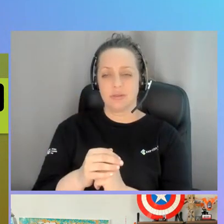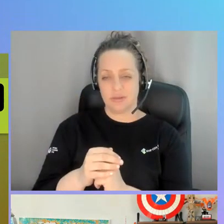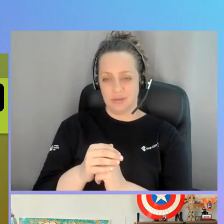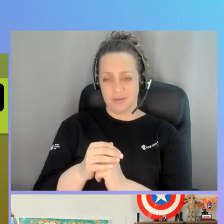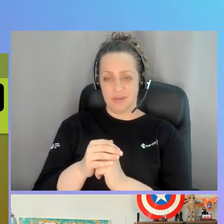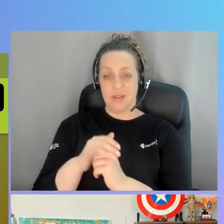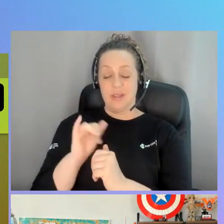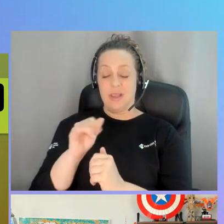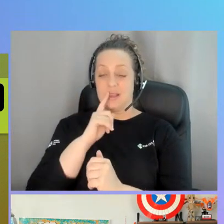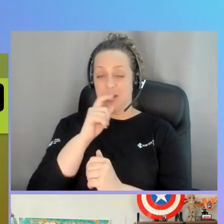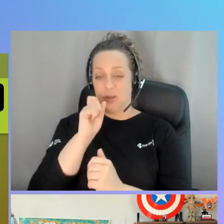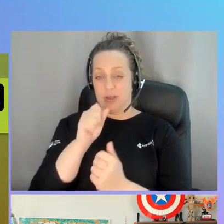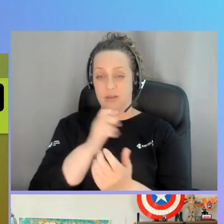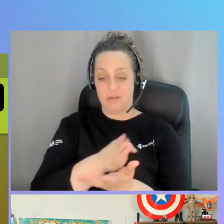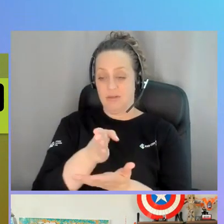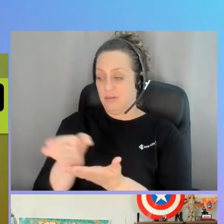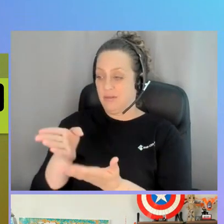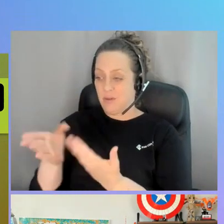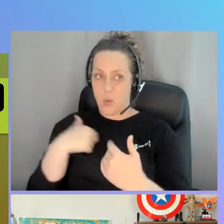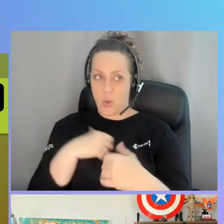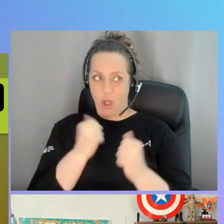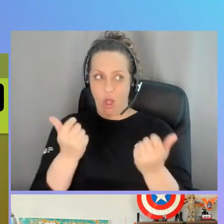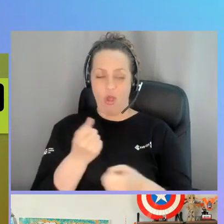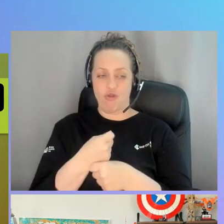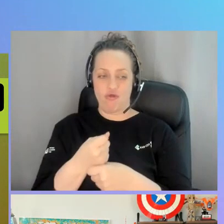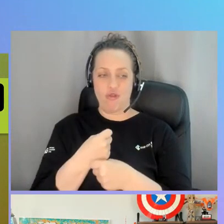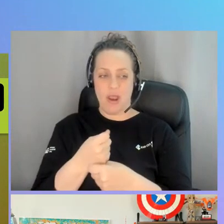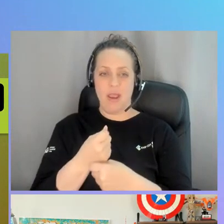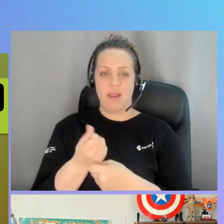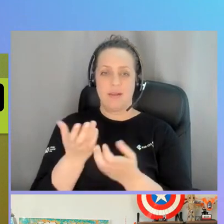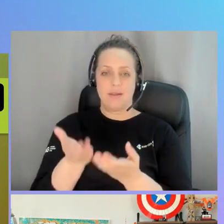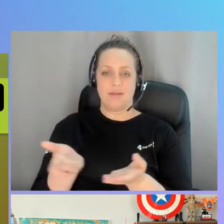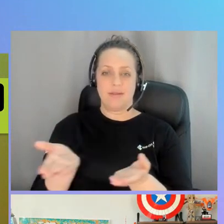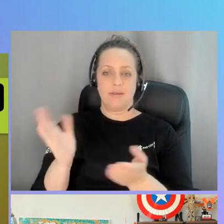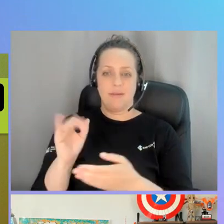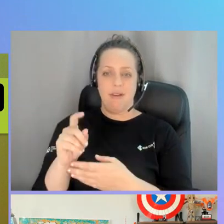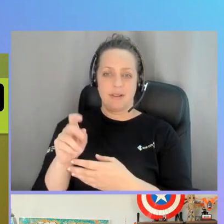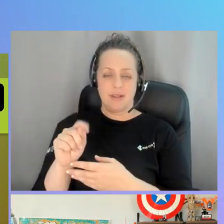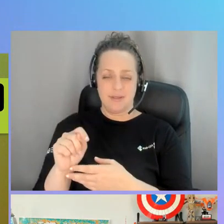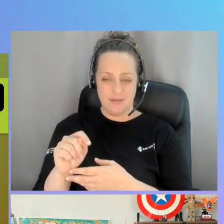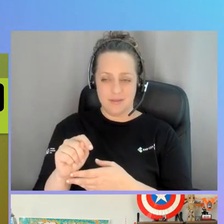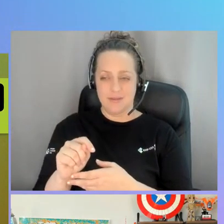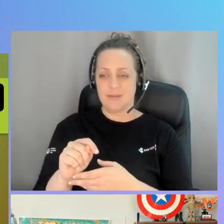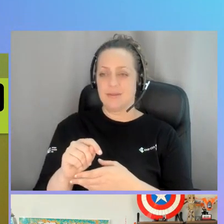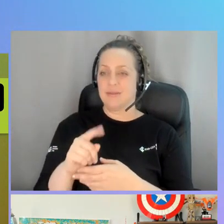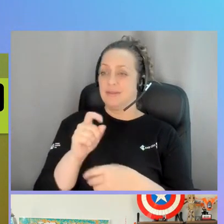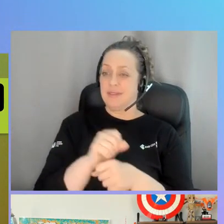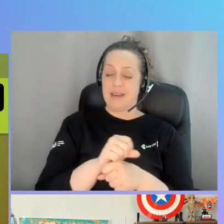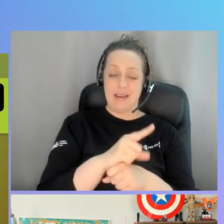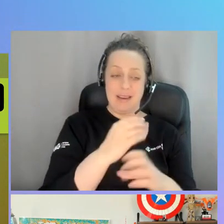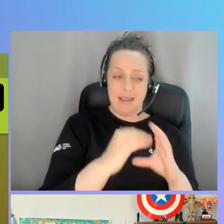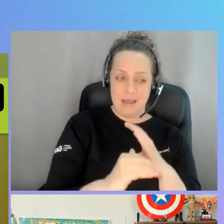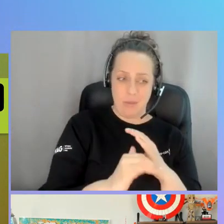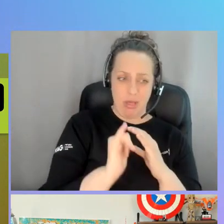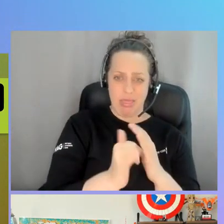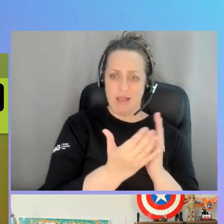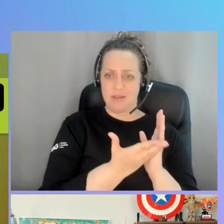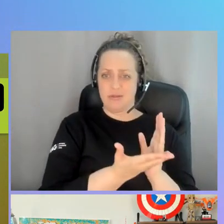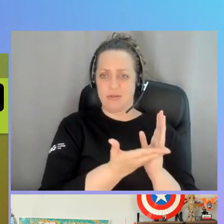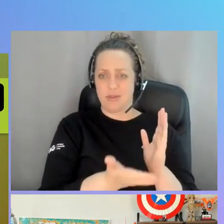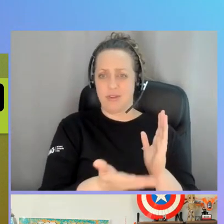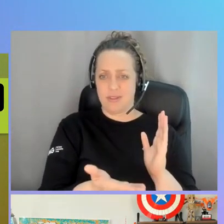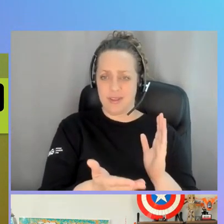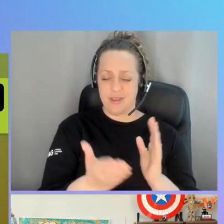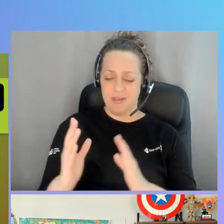different directions because we all create content for the most part, right? Whether that's even just as simple as sending emails or contributing